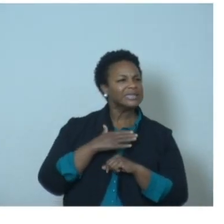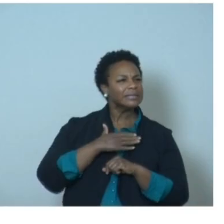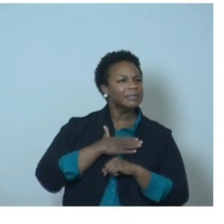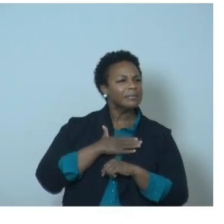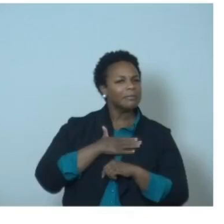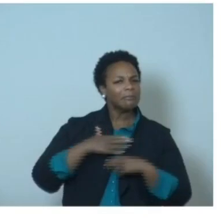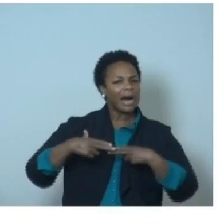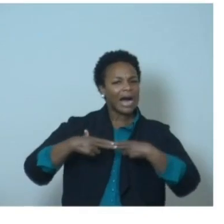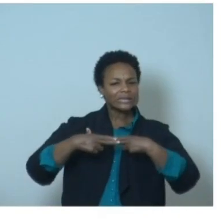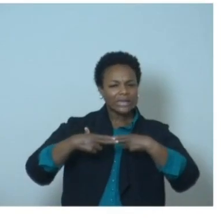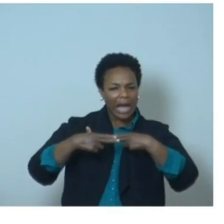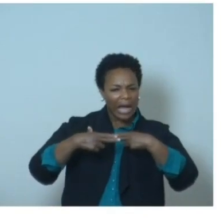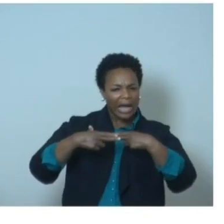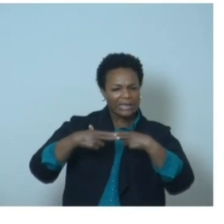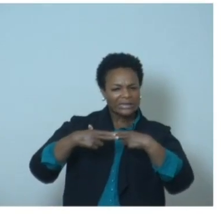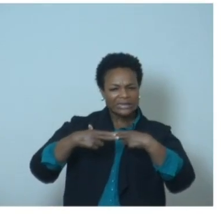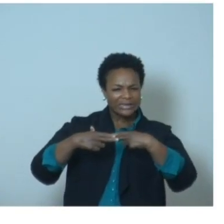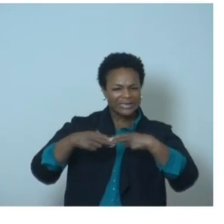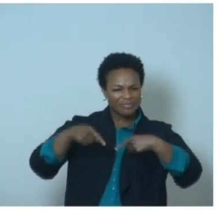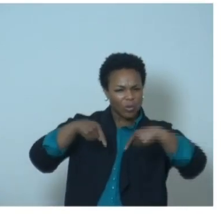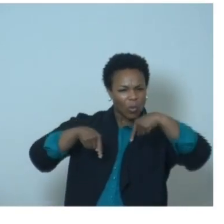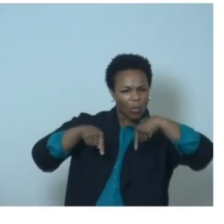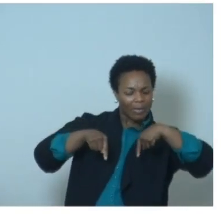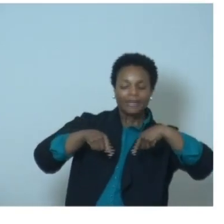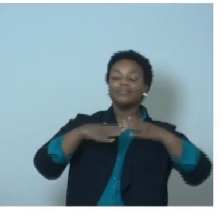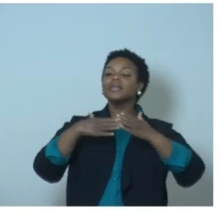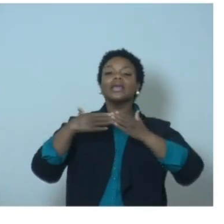this one and the next. But in any case, we have